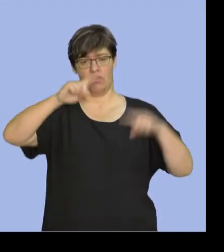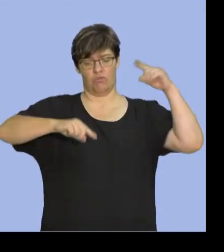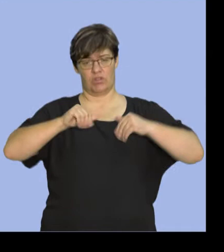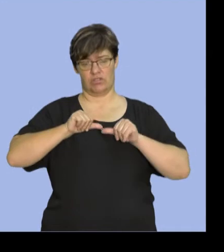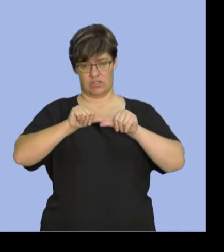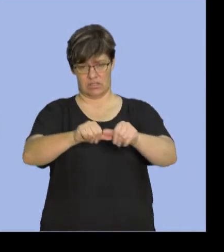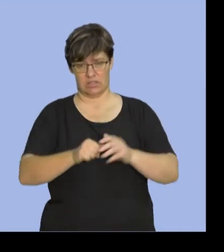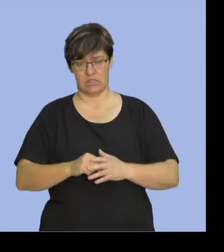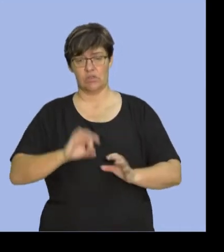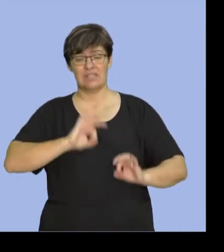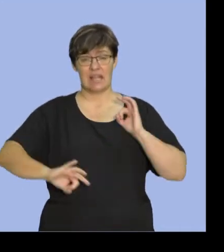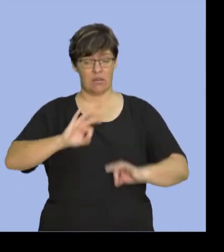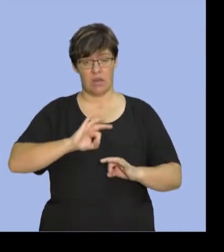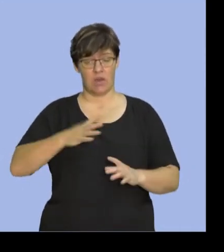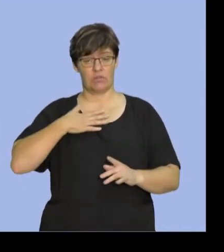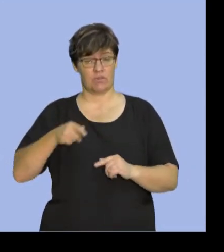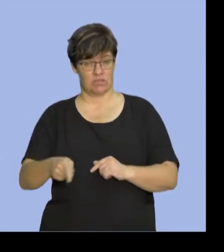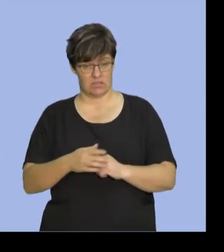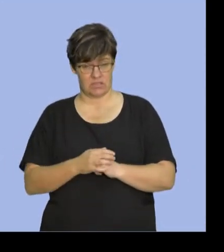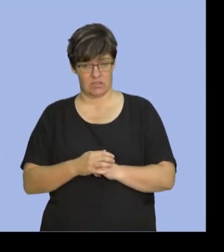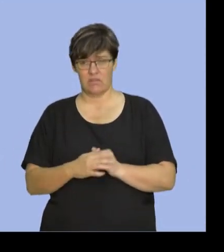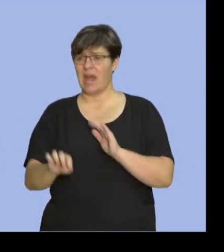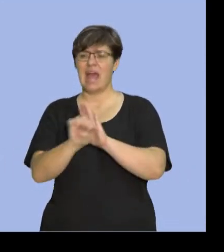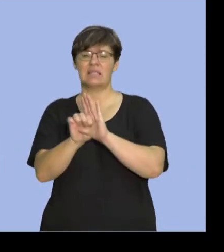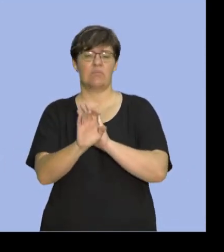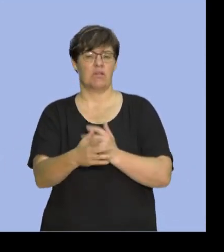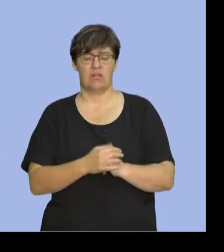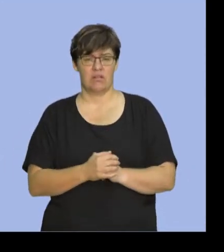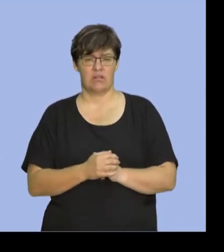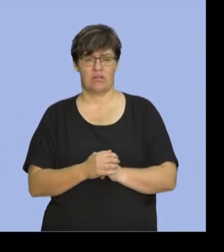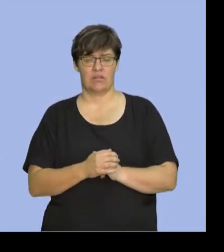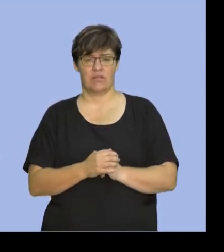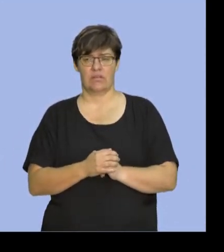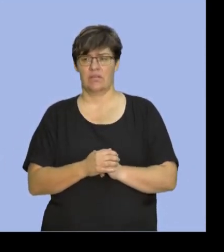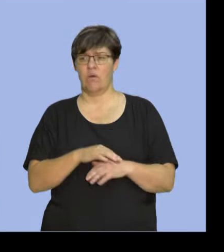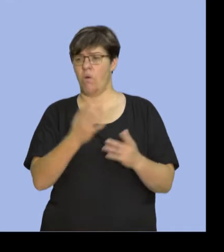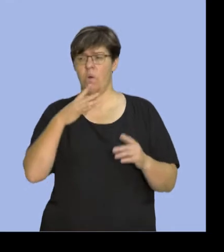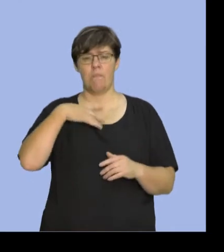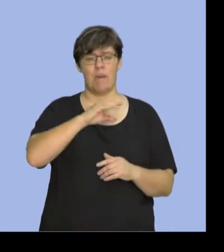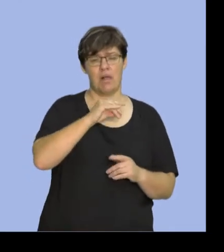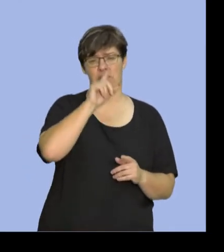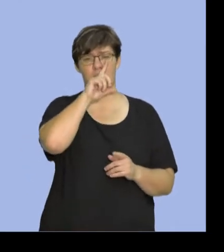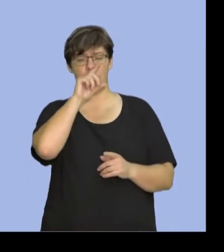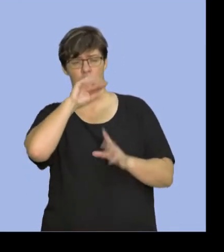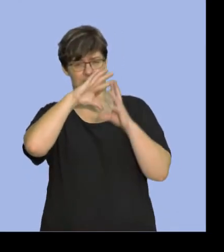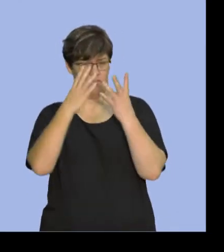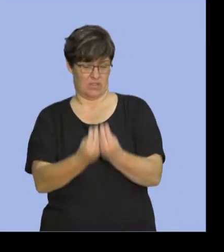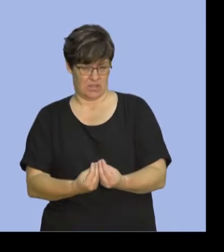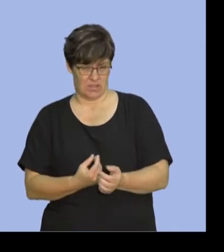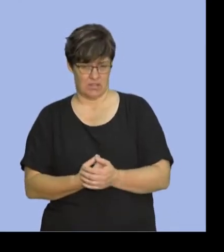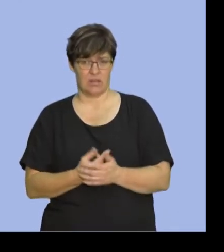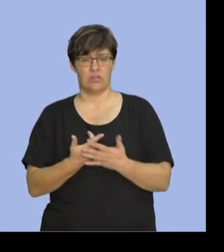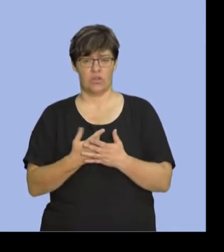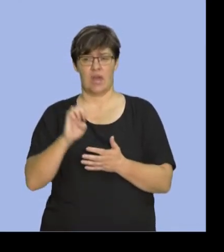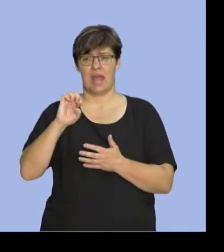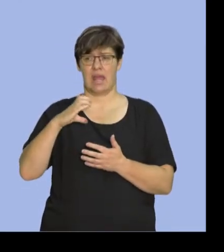on cellular respiration, and examples of these would include all your mammals and birds. And so these are generally your